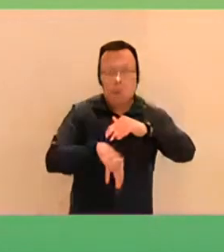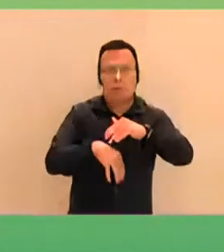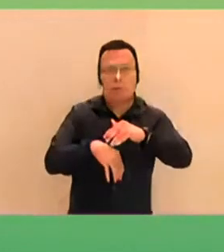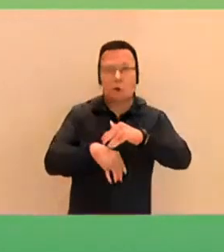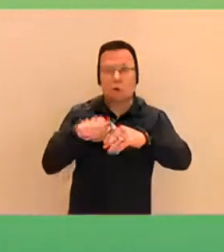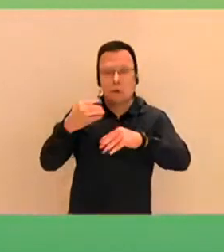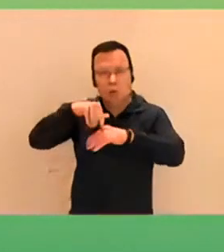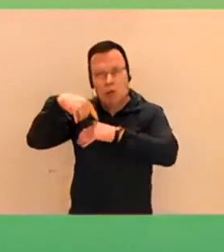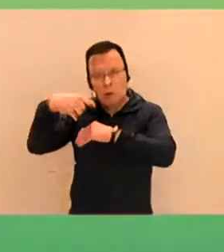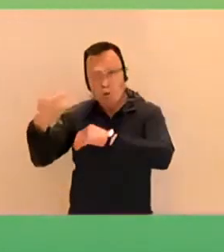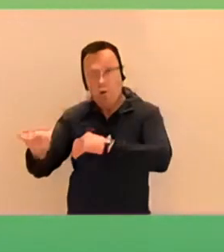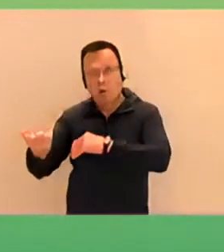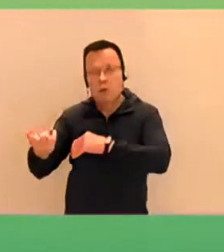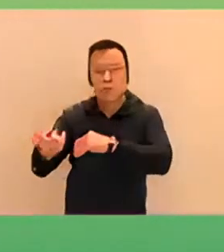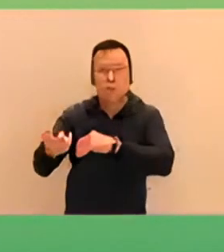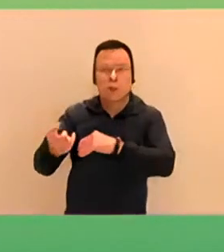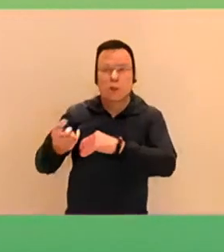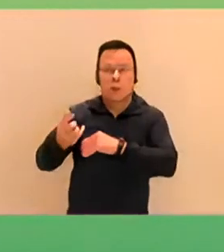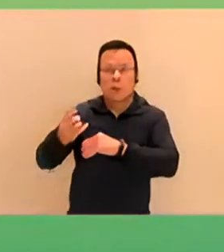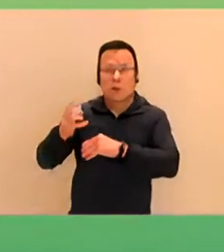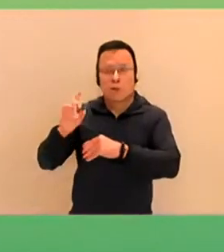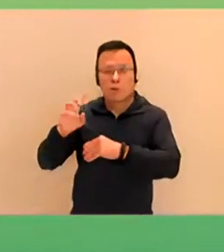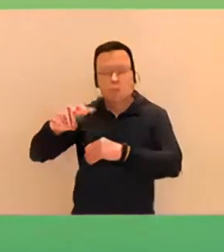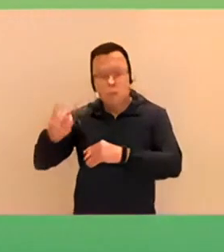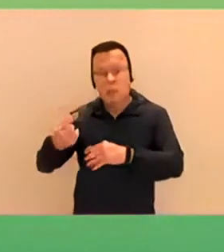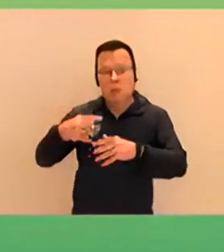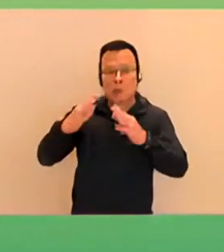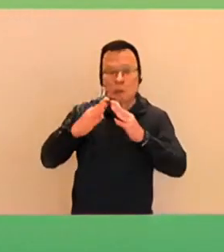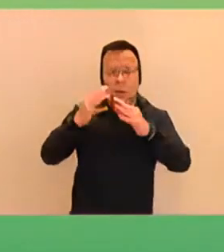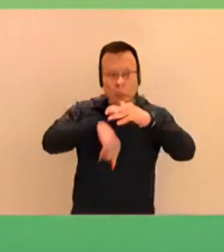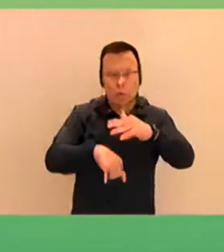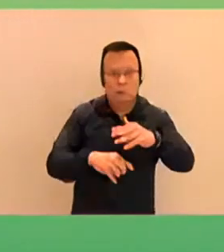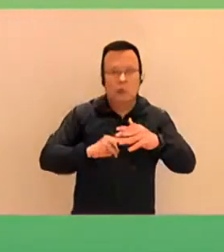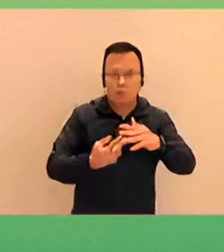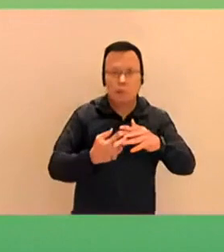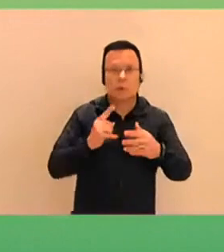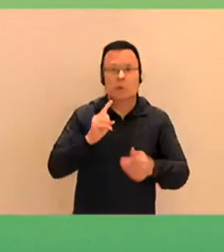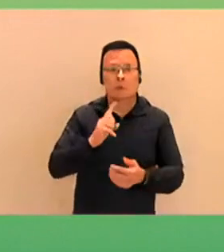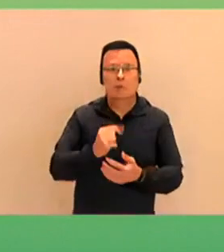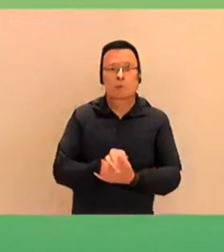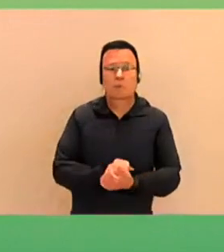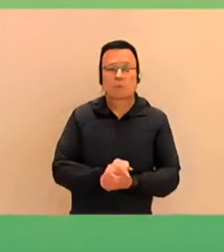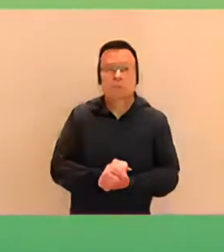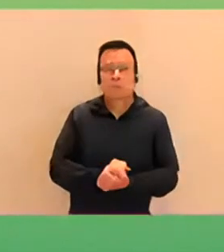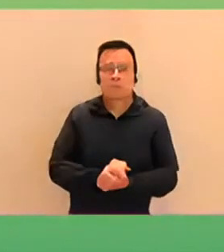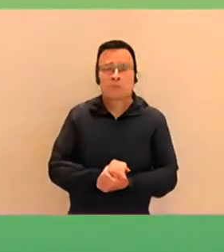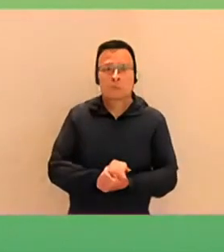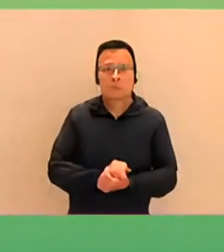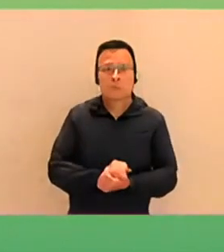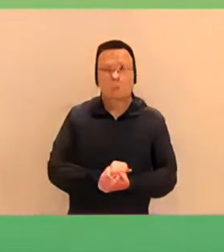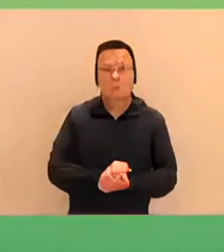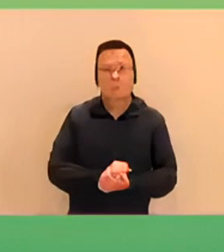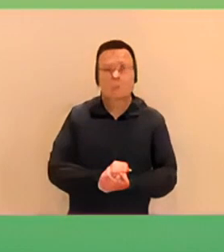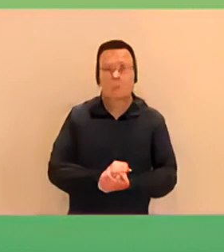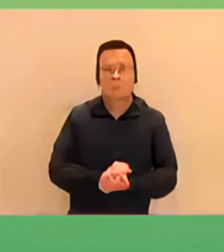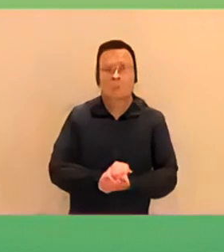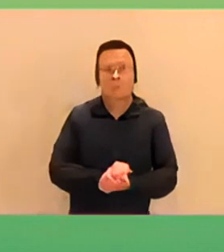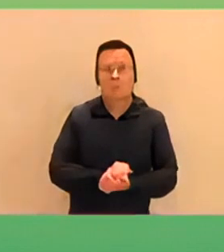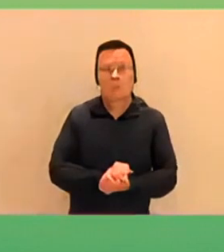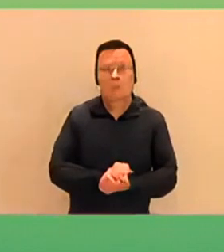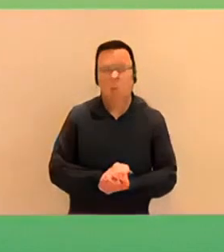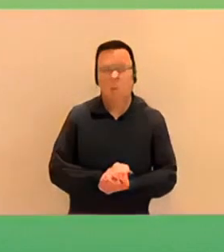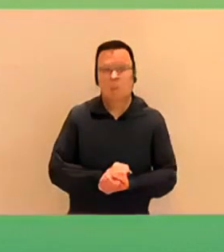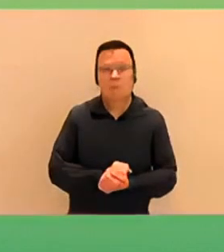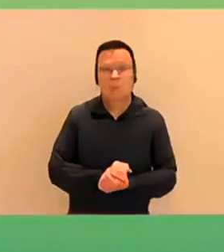lot of efforts to enhance retrocommissioning as well as retrofitting. So after that, we try to